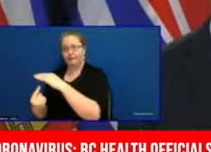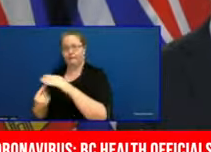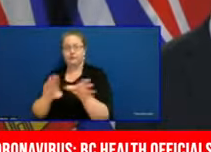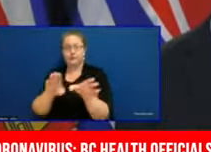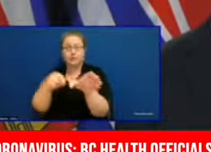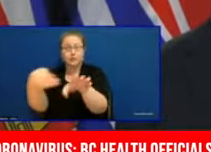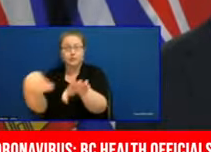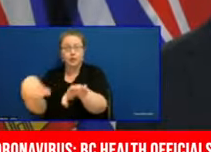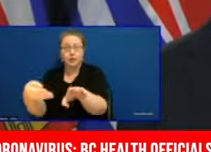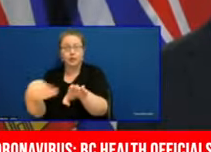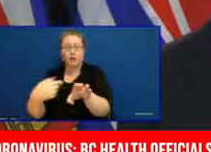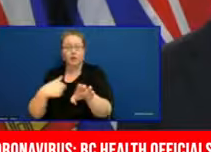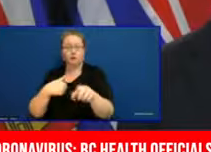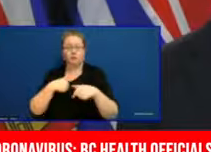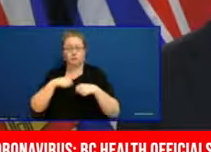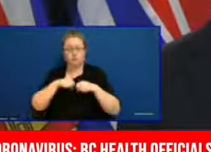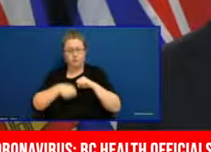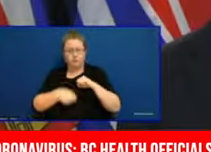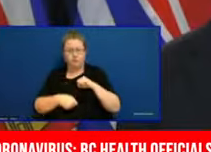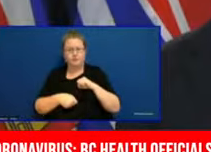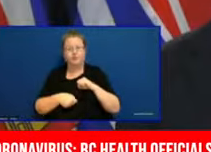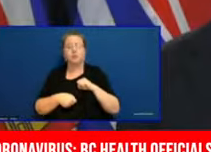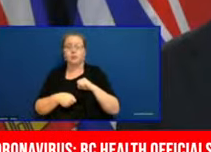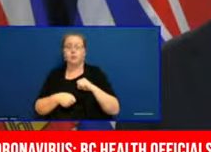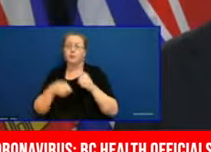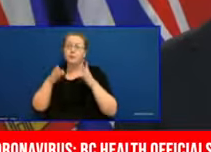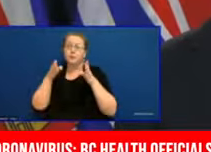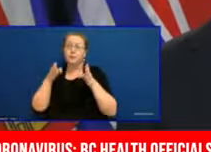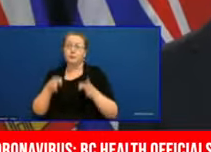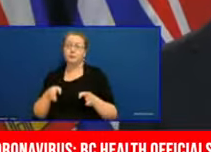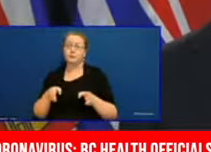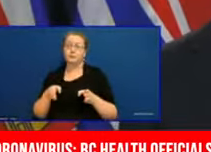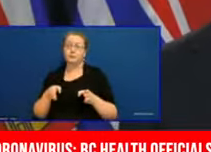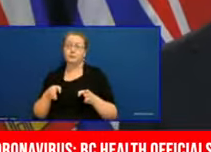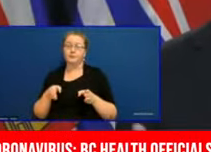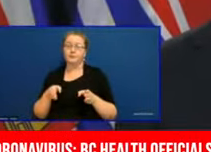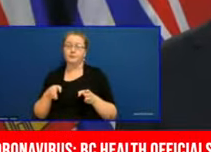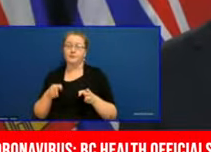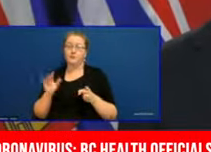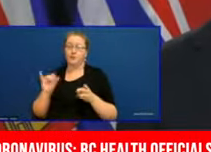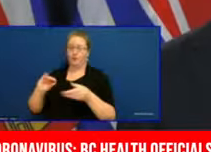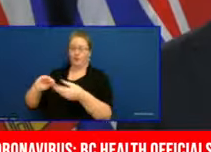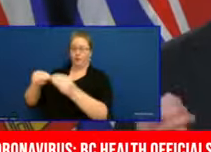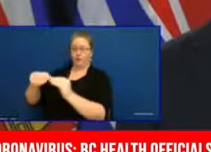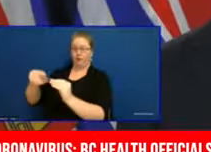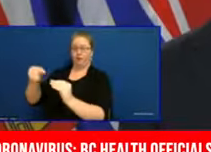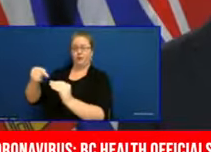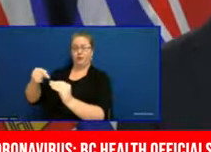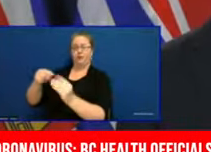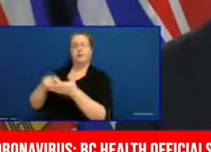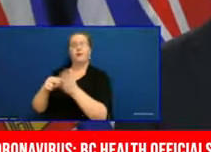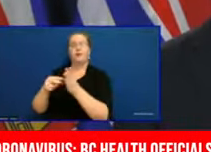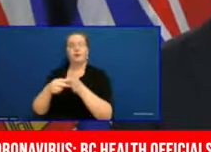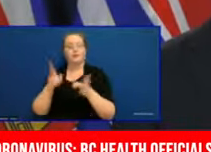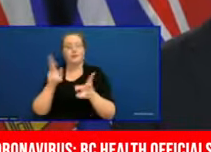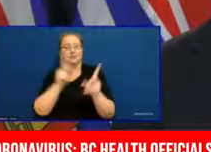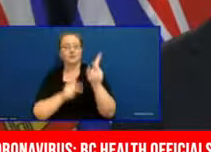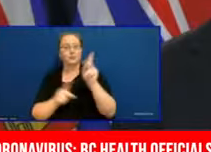someone who's lost a family member or relative, is a person, and we want to pass